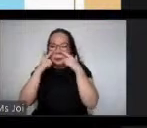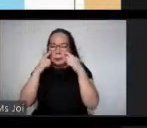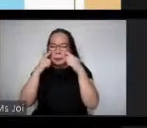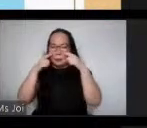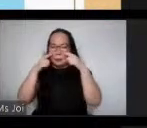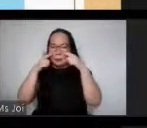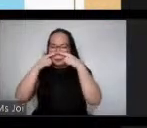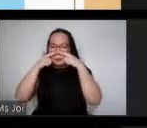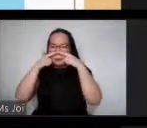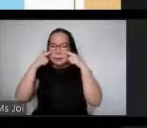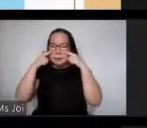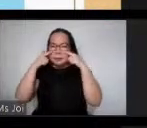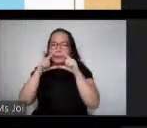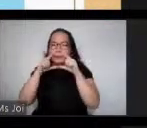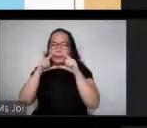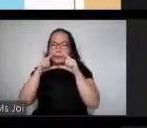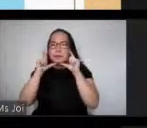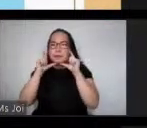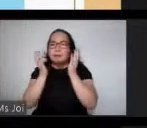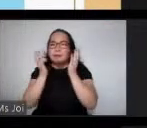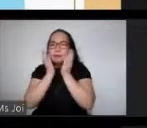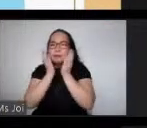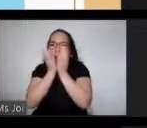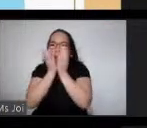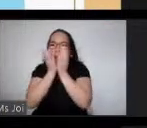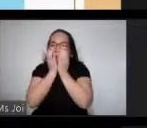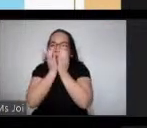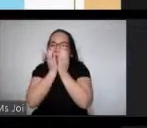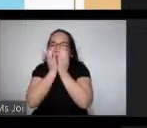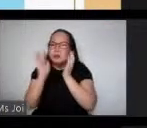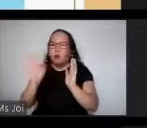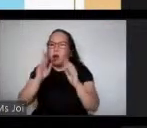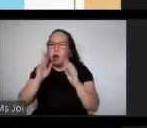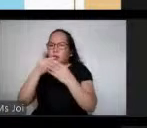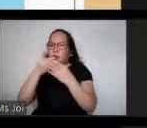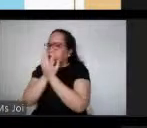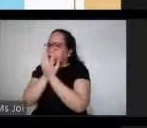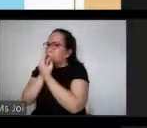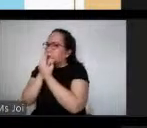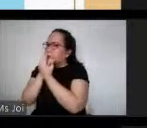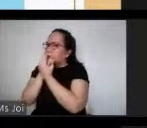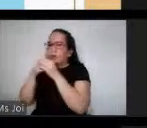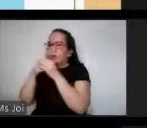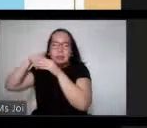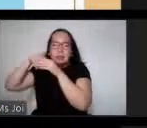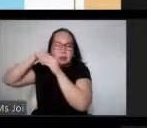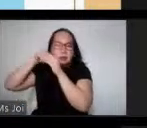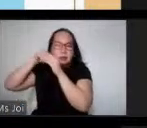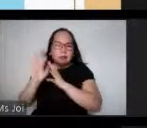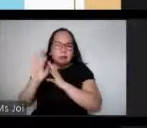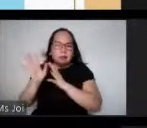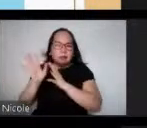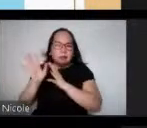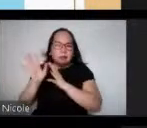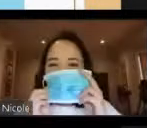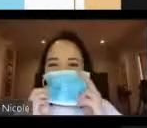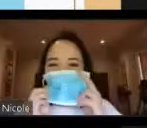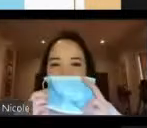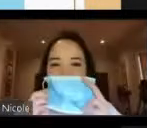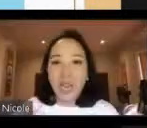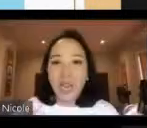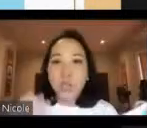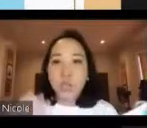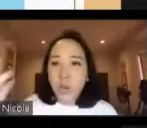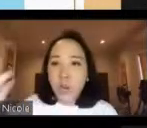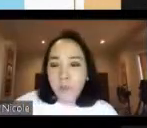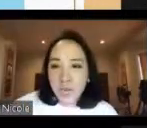fit it properly na wala pong mga big gaping spaces. And suot nyo na po siya, wag nyo na pong